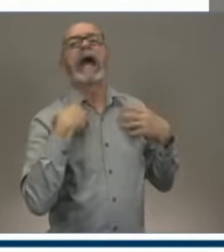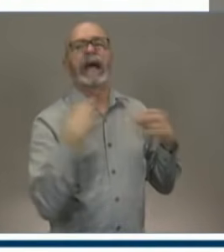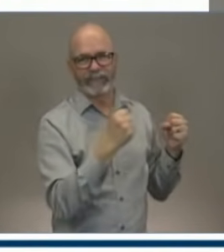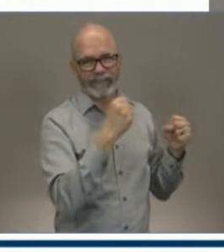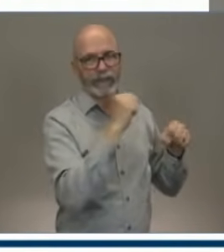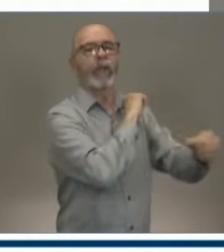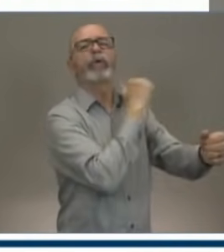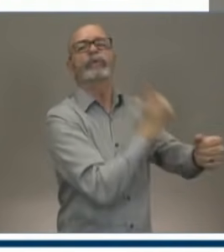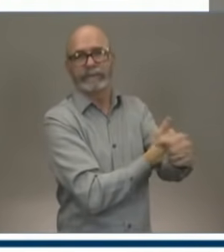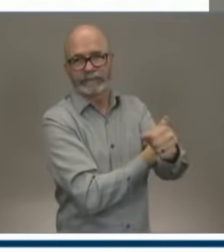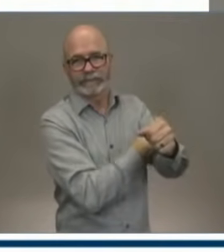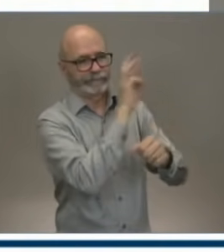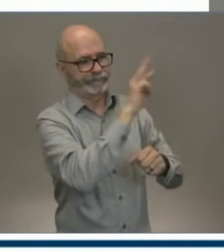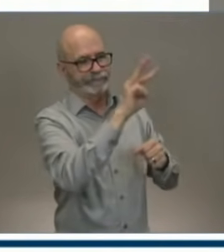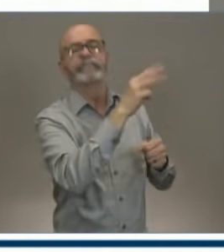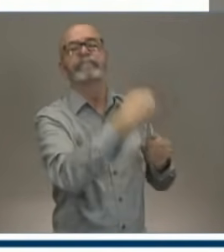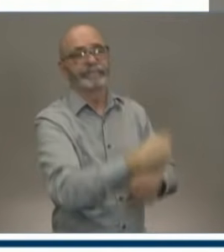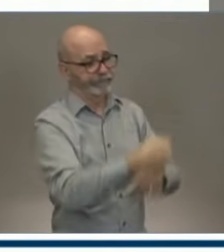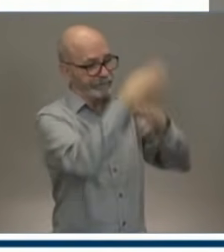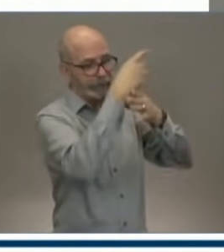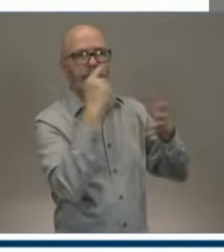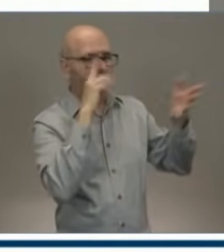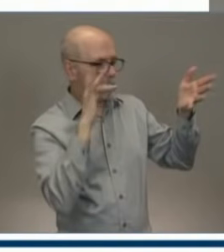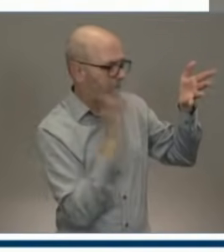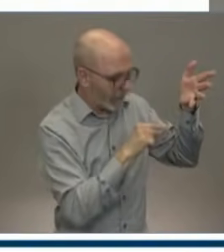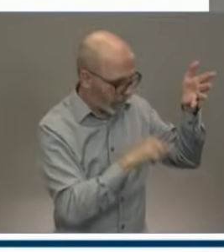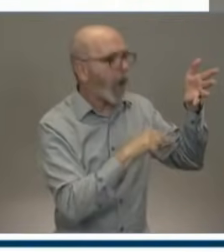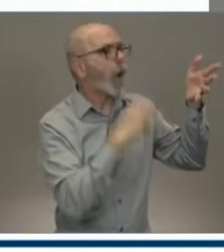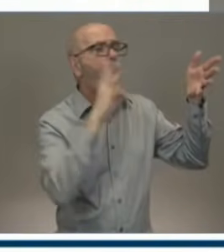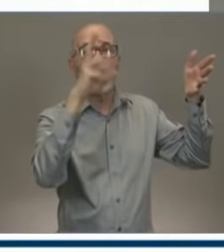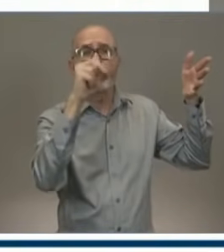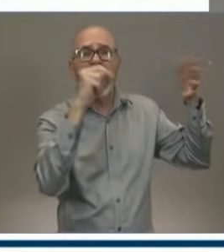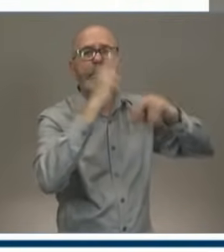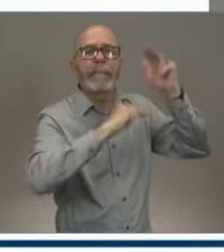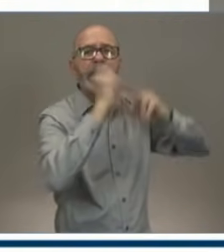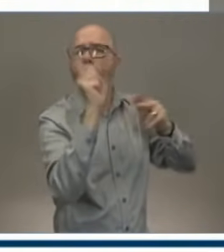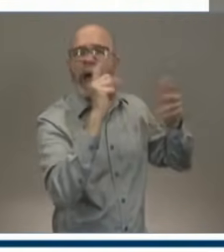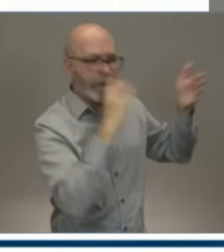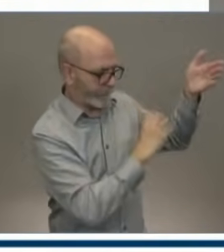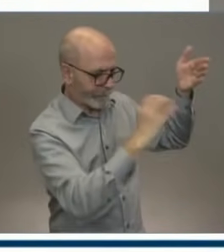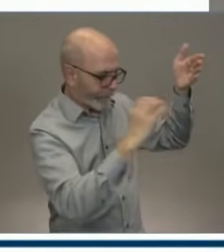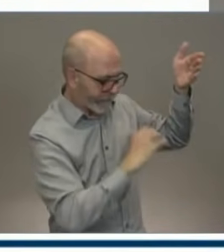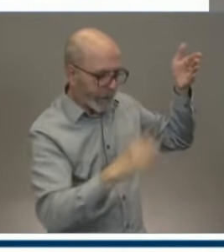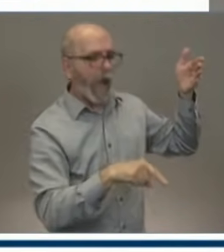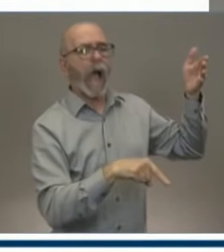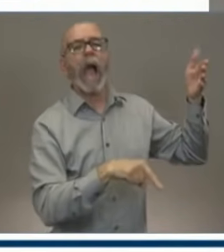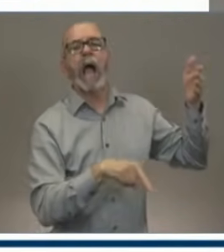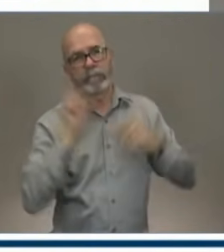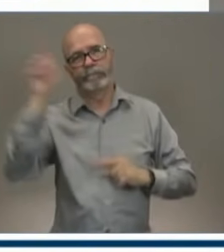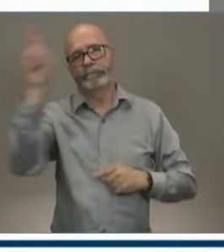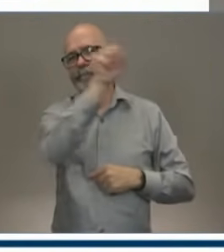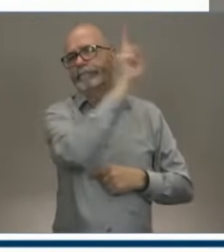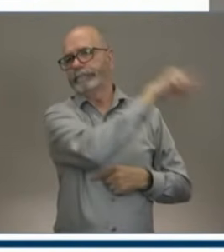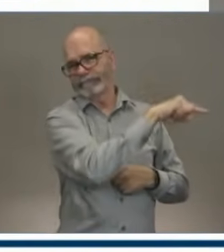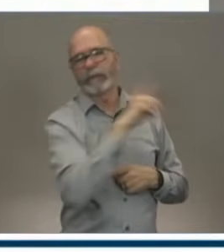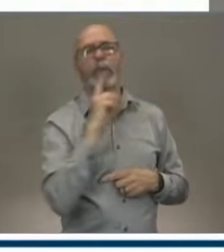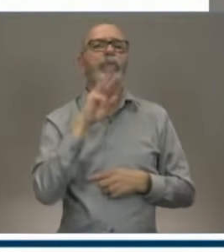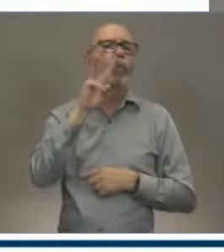to take advantage of the pop-up sites, going on the website will let you know when there's going to be one that works for